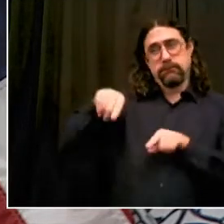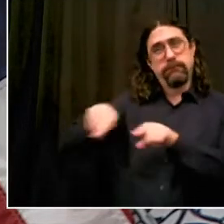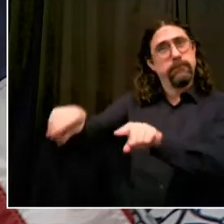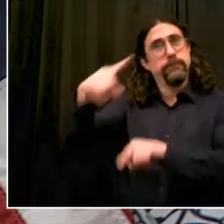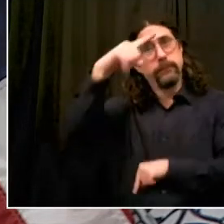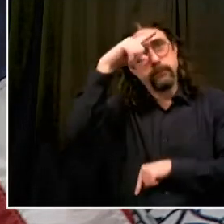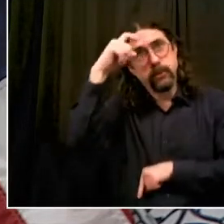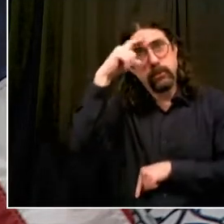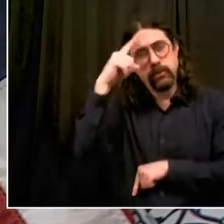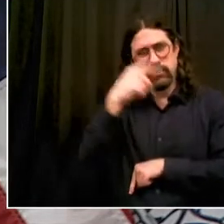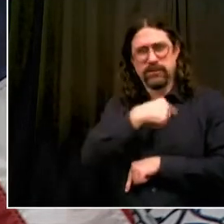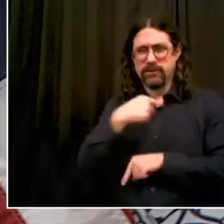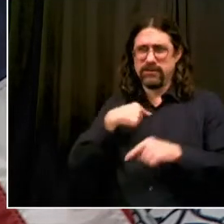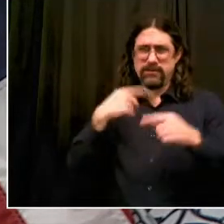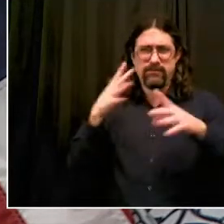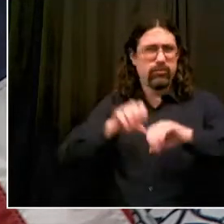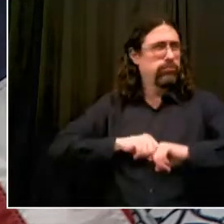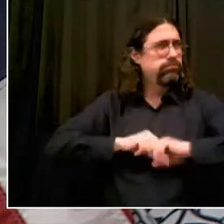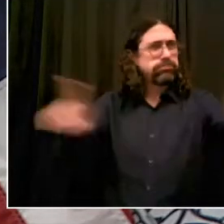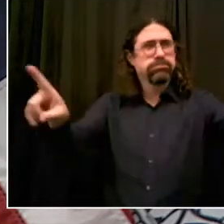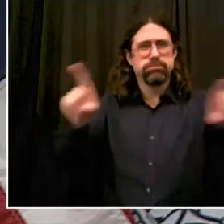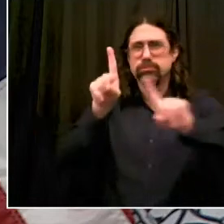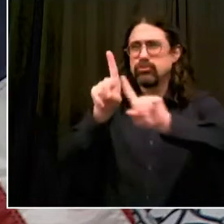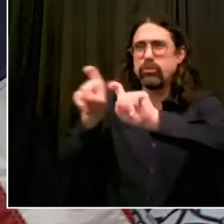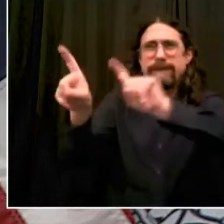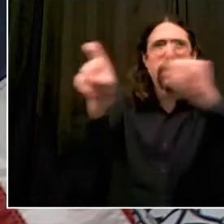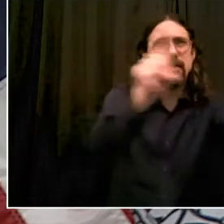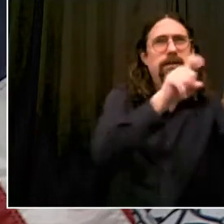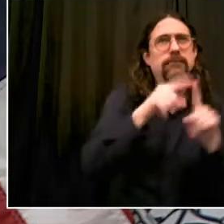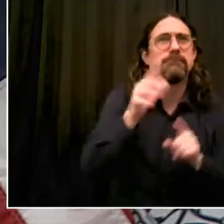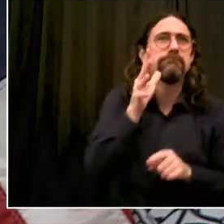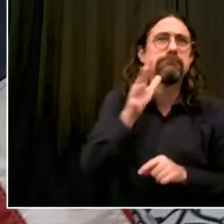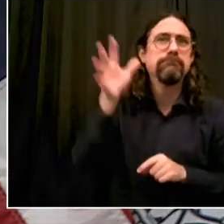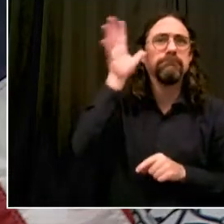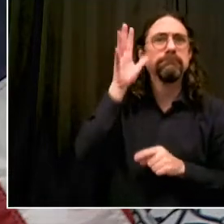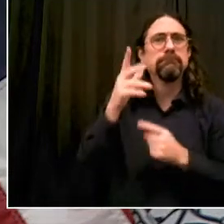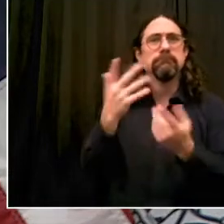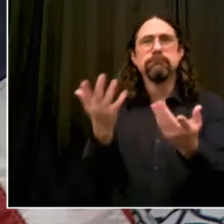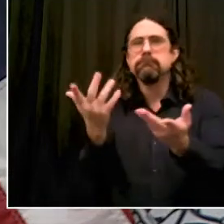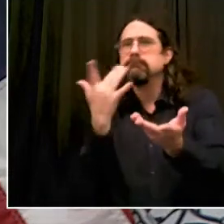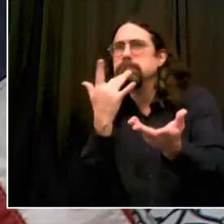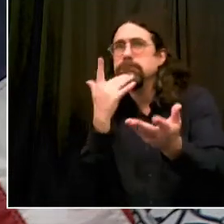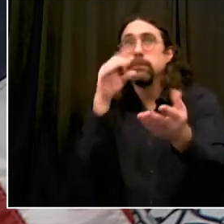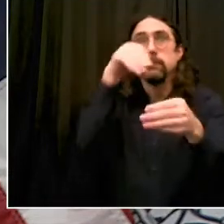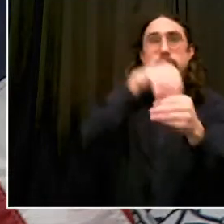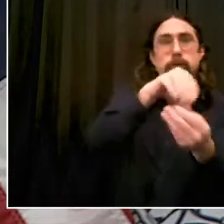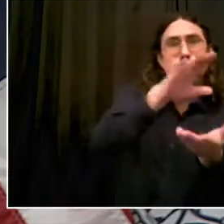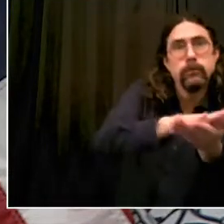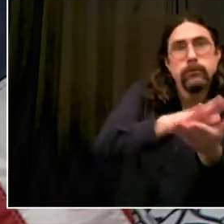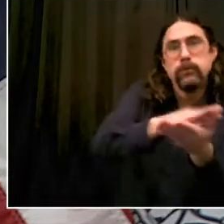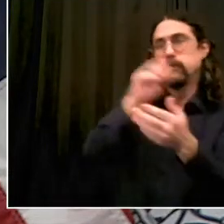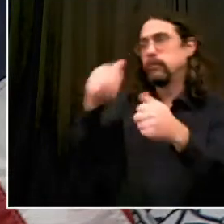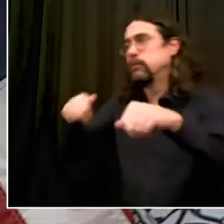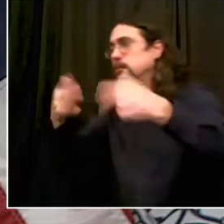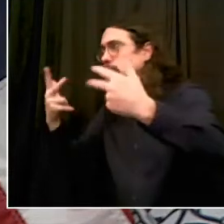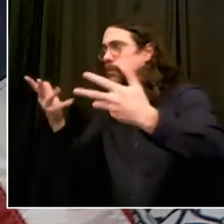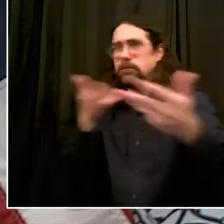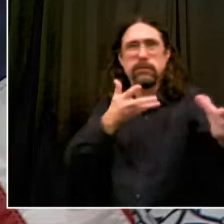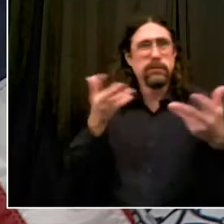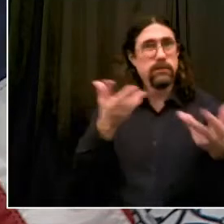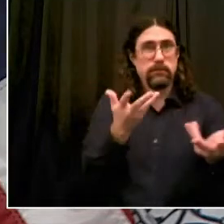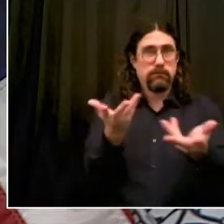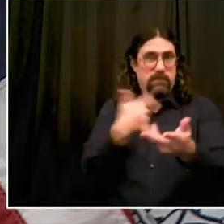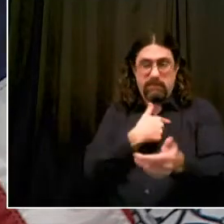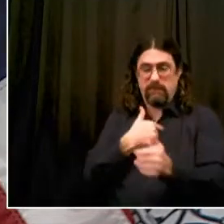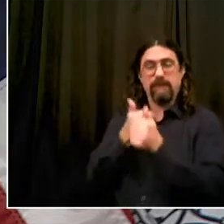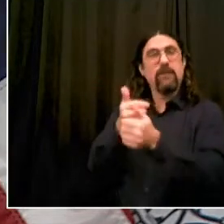extent possible, while putting health and safety first, obviously. Let's be clear. Some schools will be able to go to 5